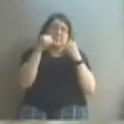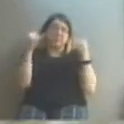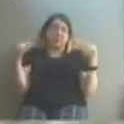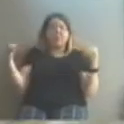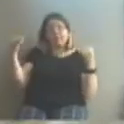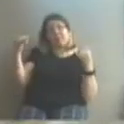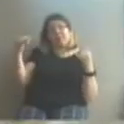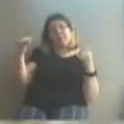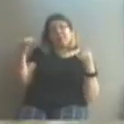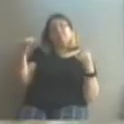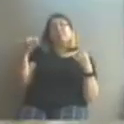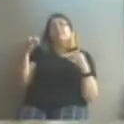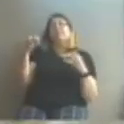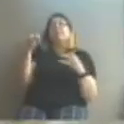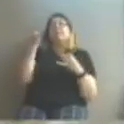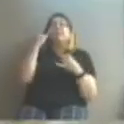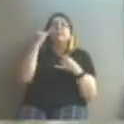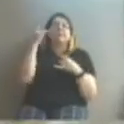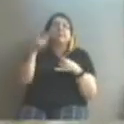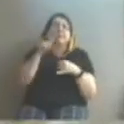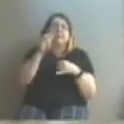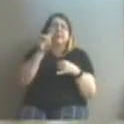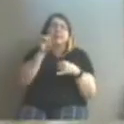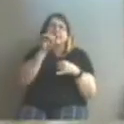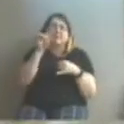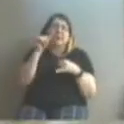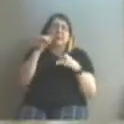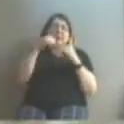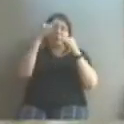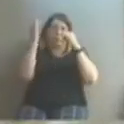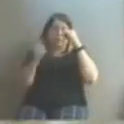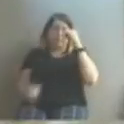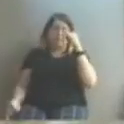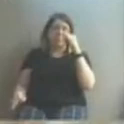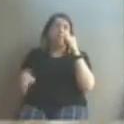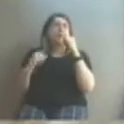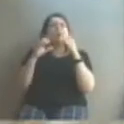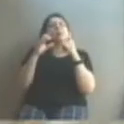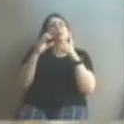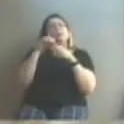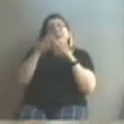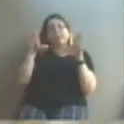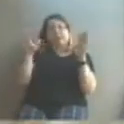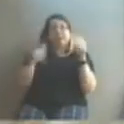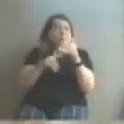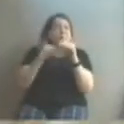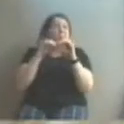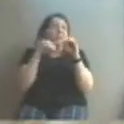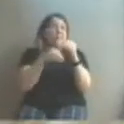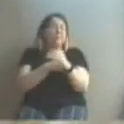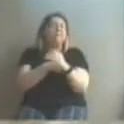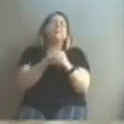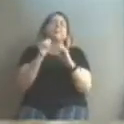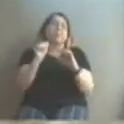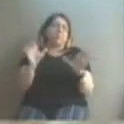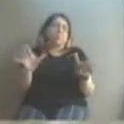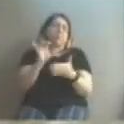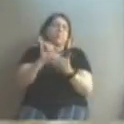in a classroom or in an office, they can get that within 3 to 5 days now, where again, it was 3 to 5 weeks.